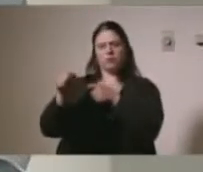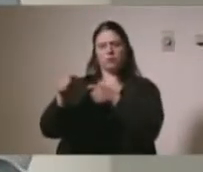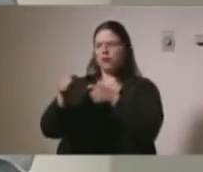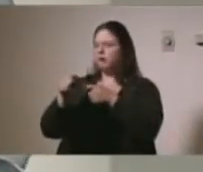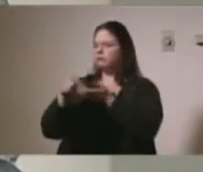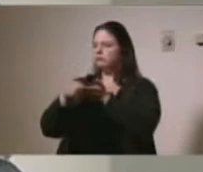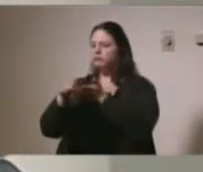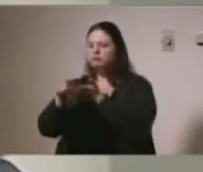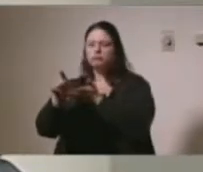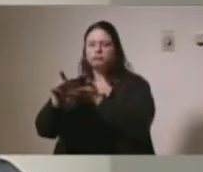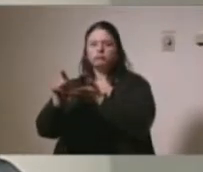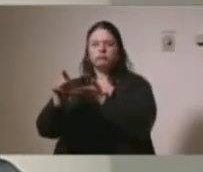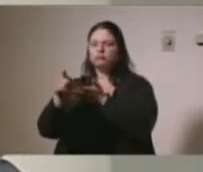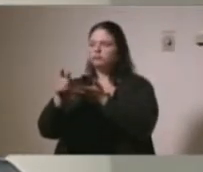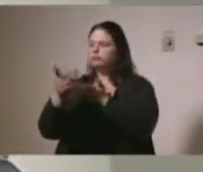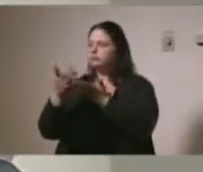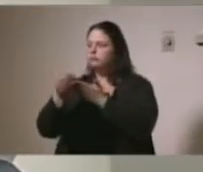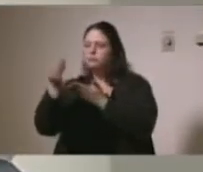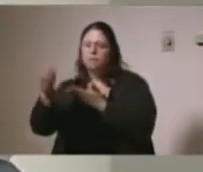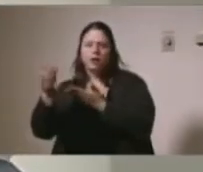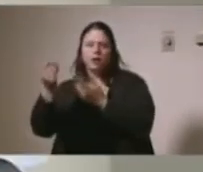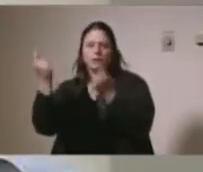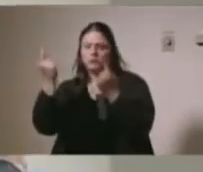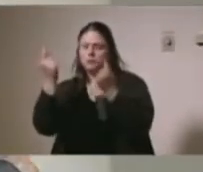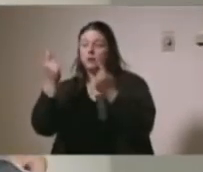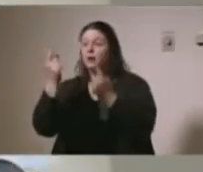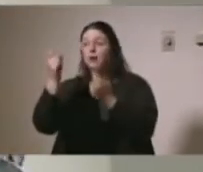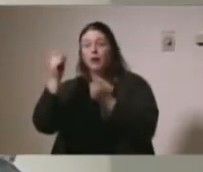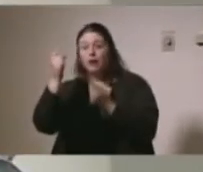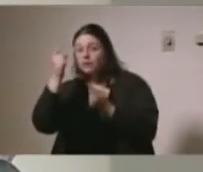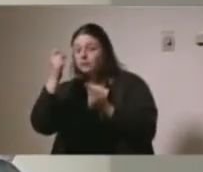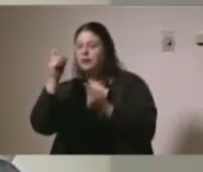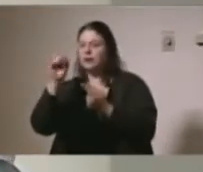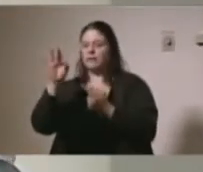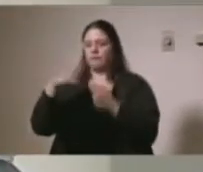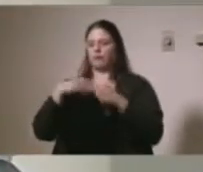for those who have a current post office account.